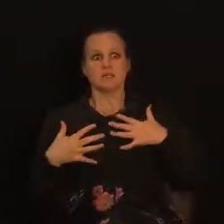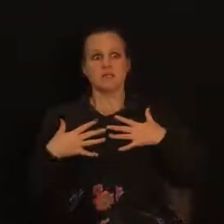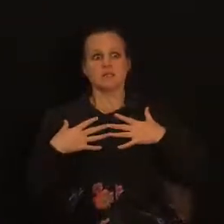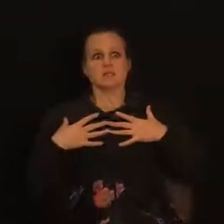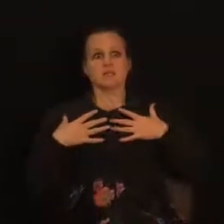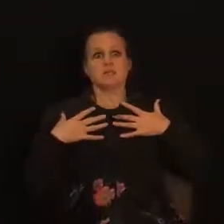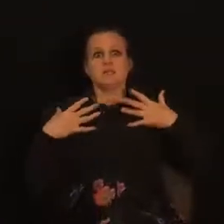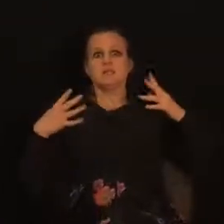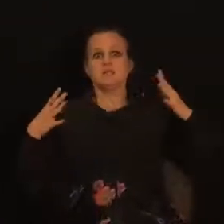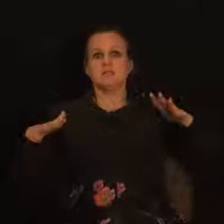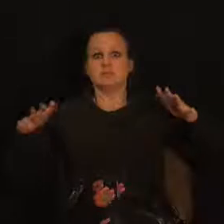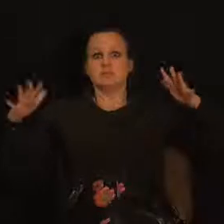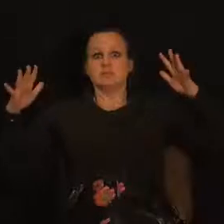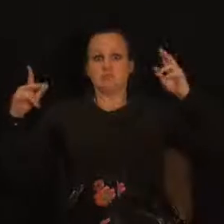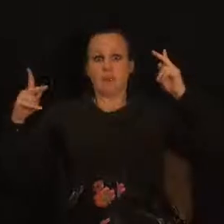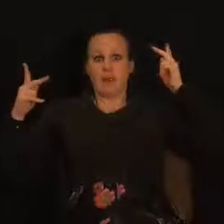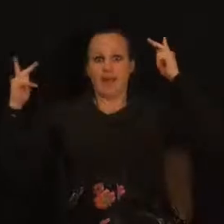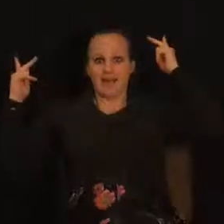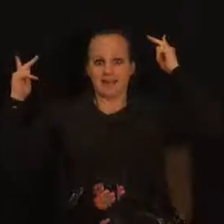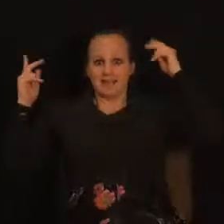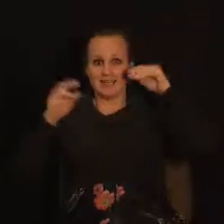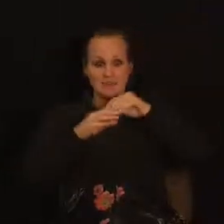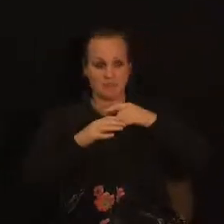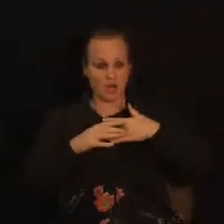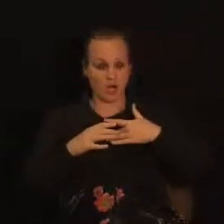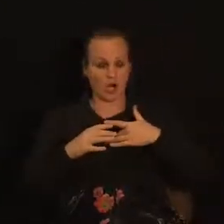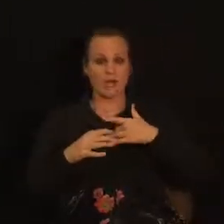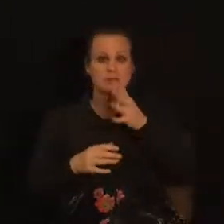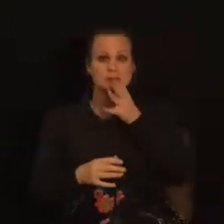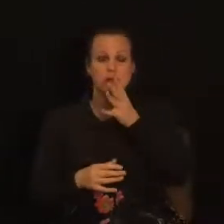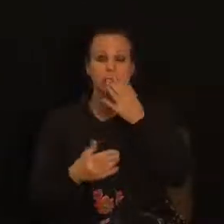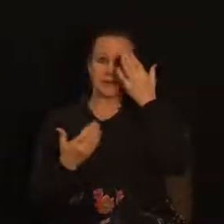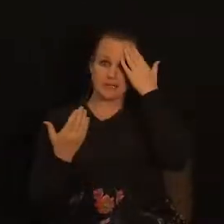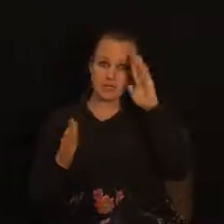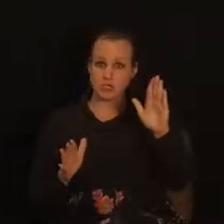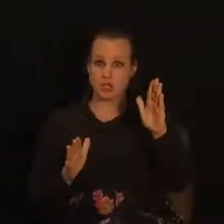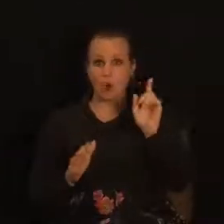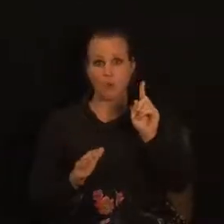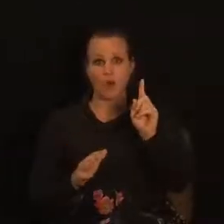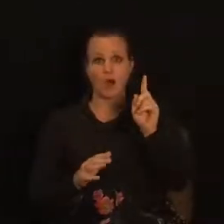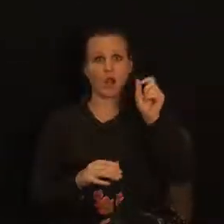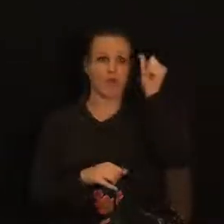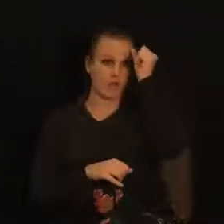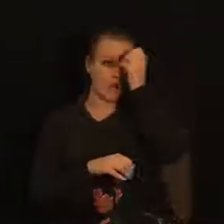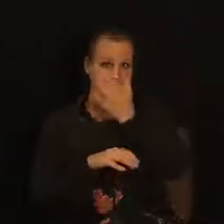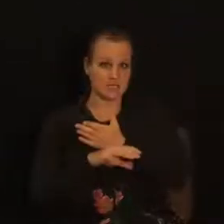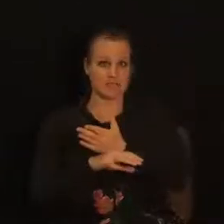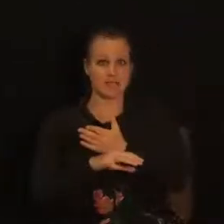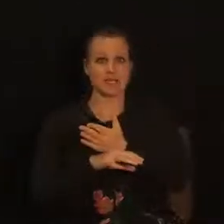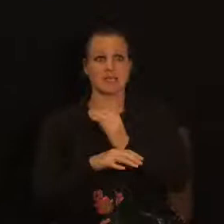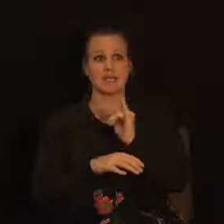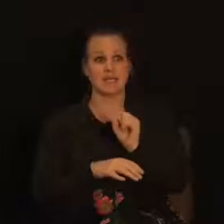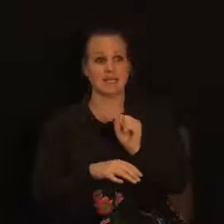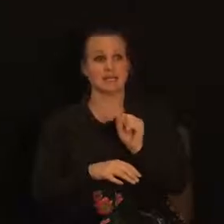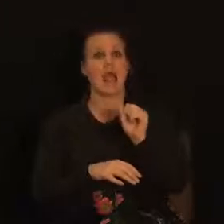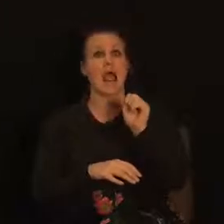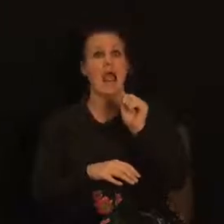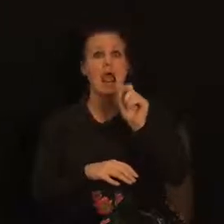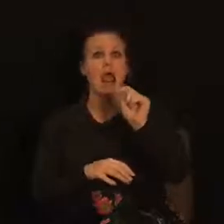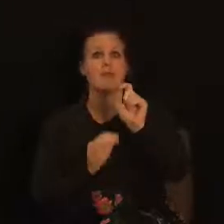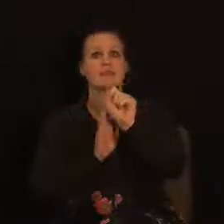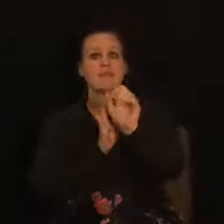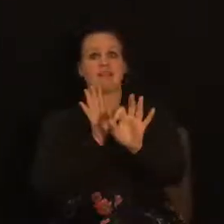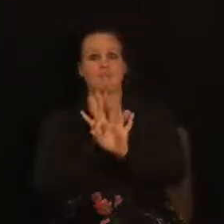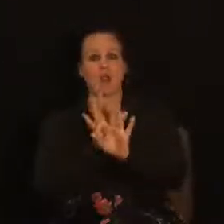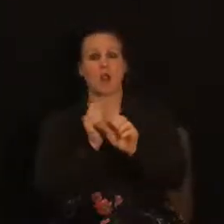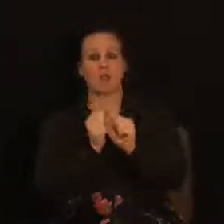heart as a mom who now doesn't know where their young son is at the state fair with wall-to-wall people. Thankfully,